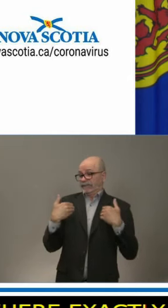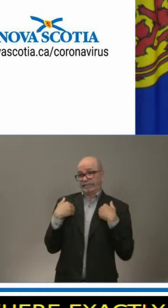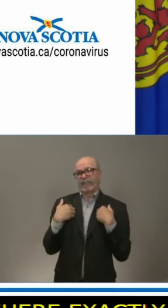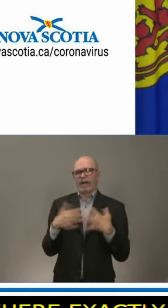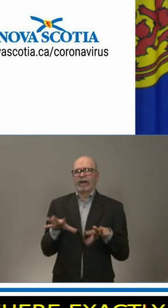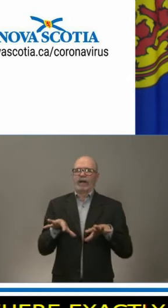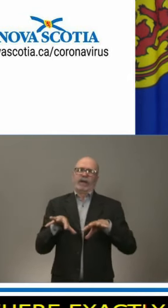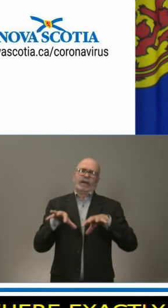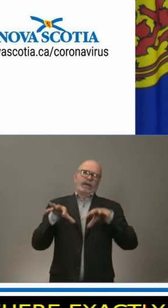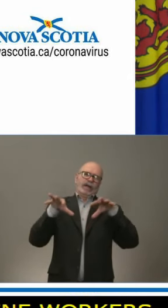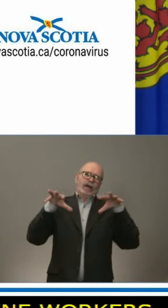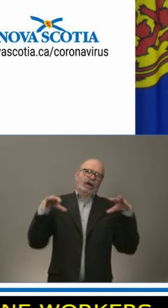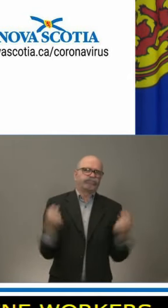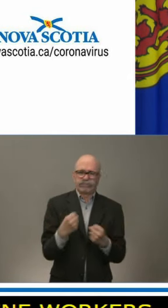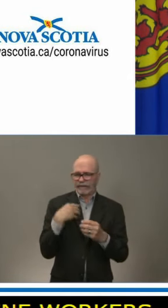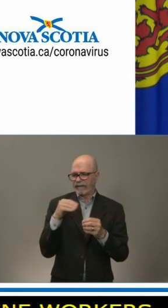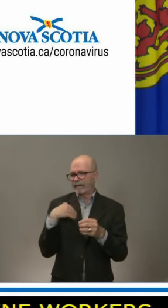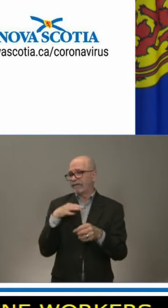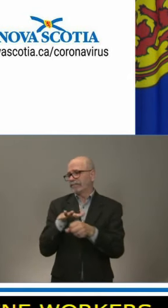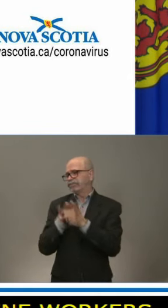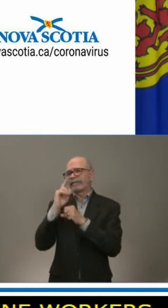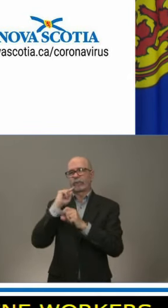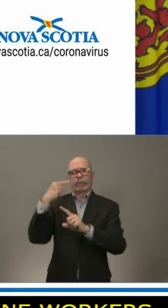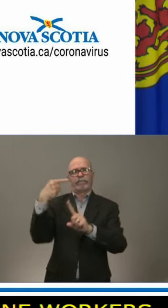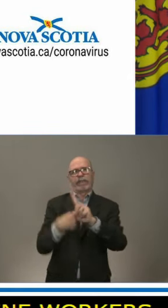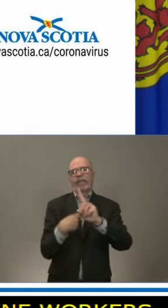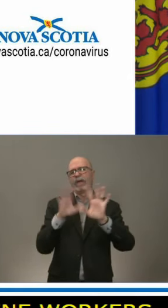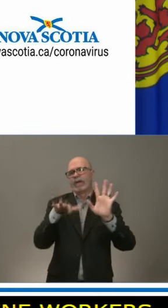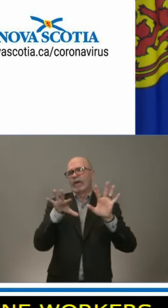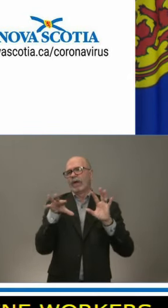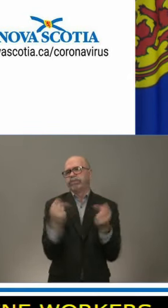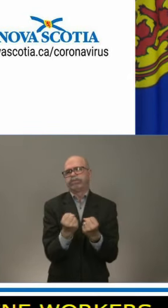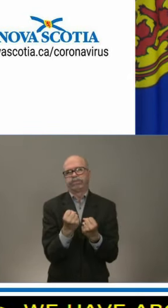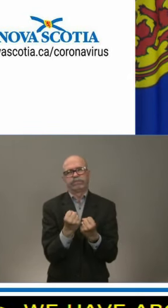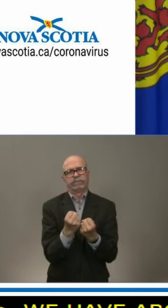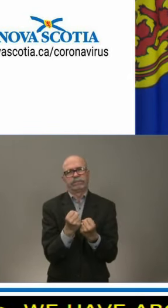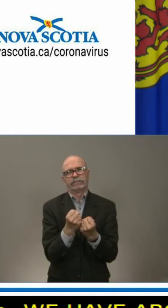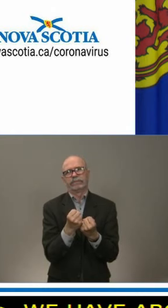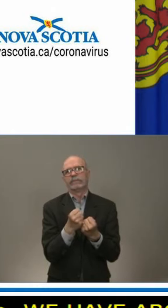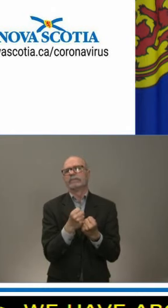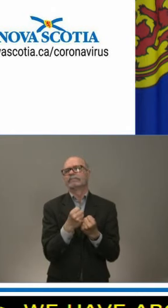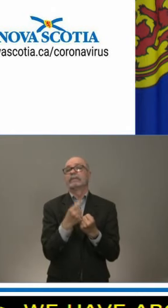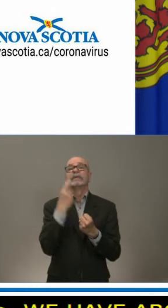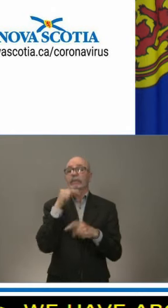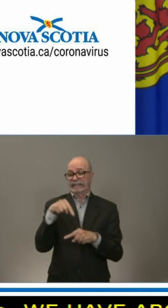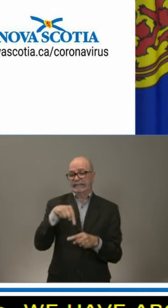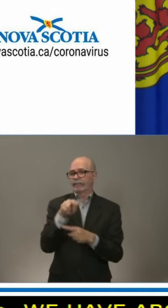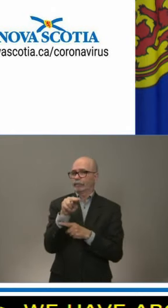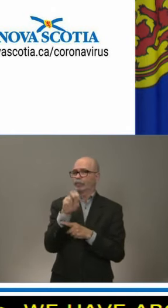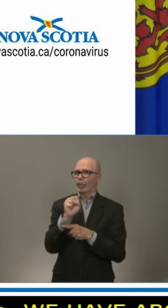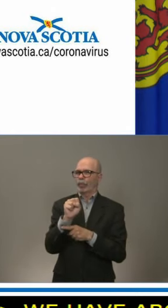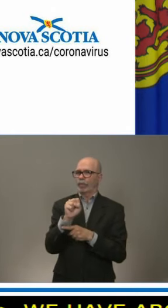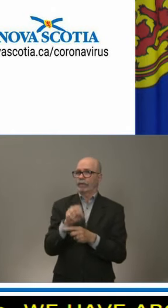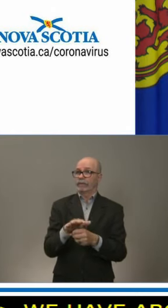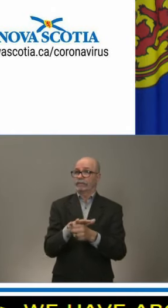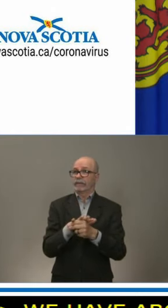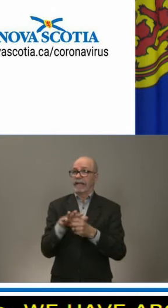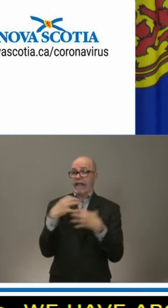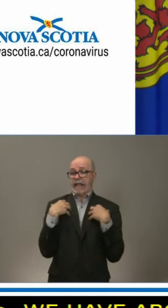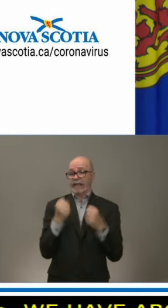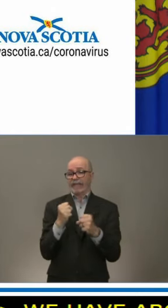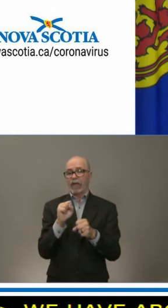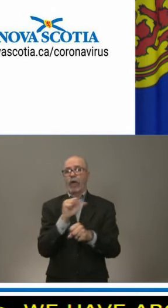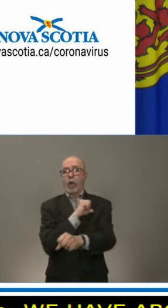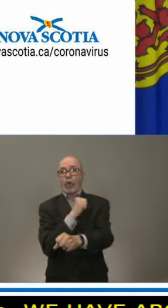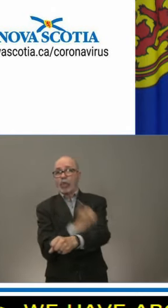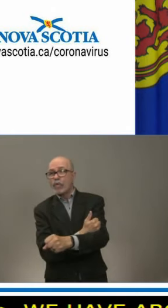include the decisions that were made today by both the Nova Scotia Health Authority and the Advocate a few days ago. So we would